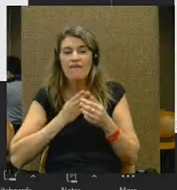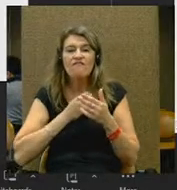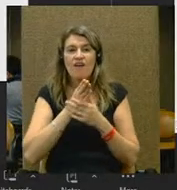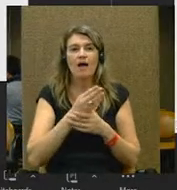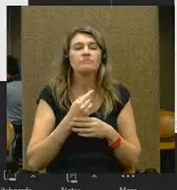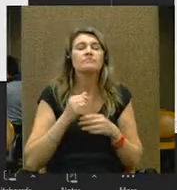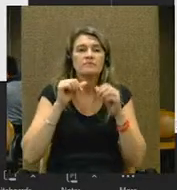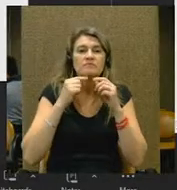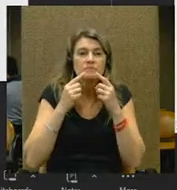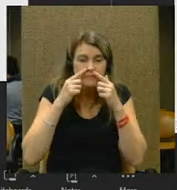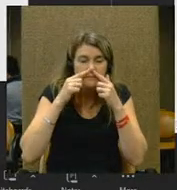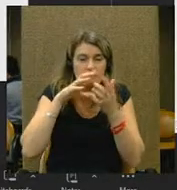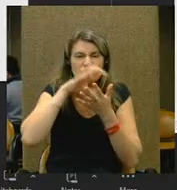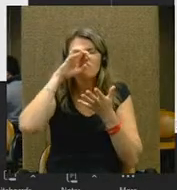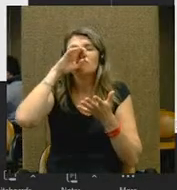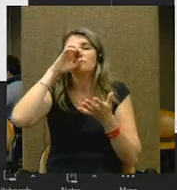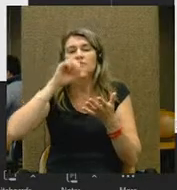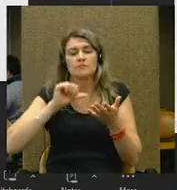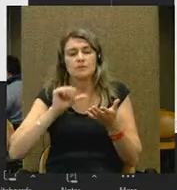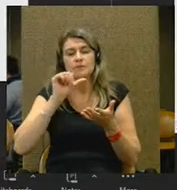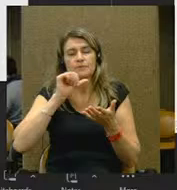and have their